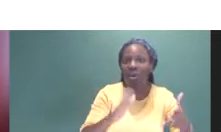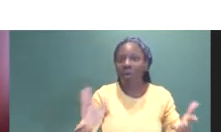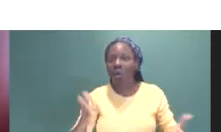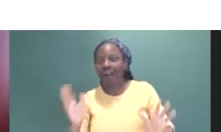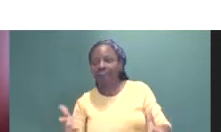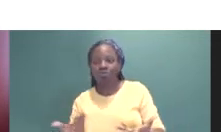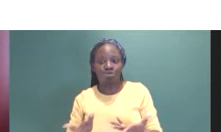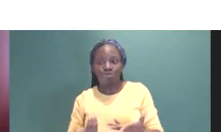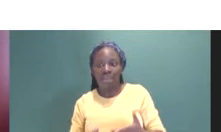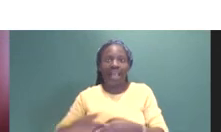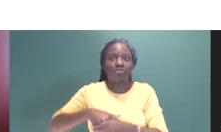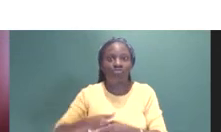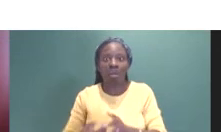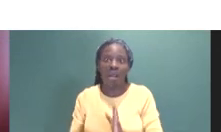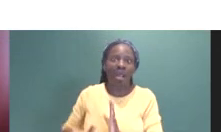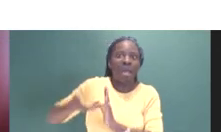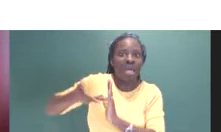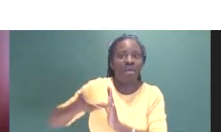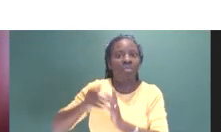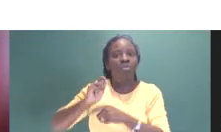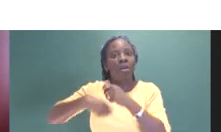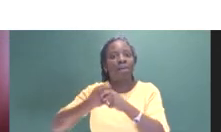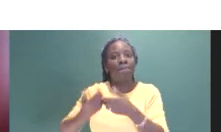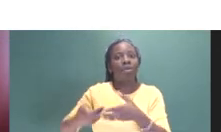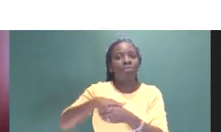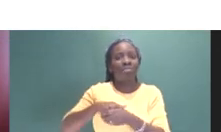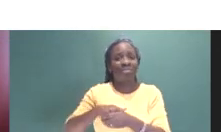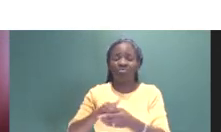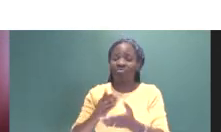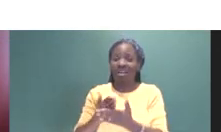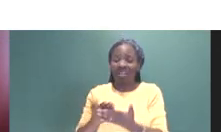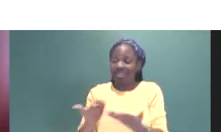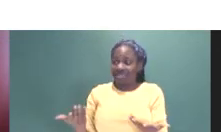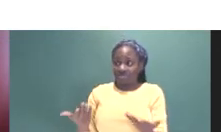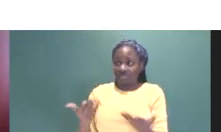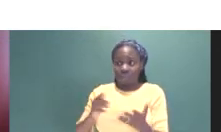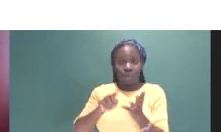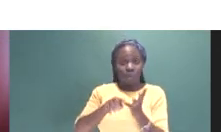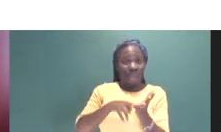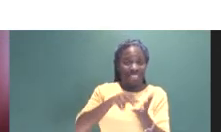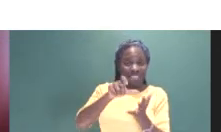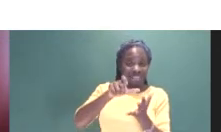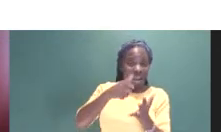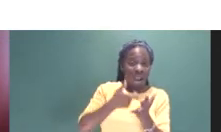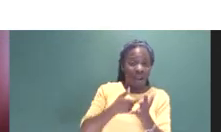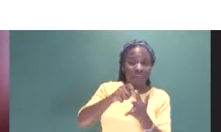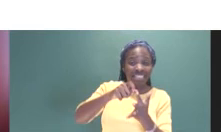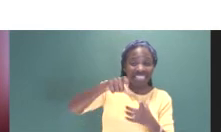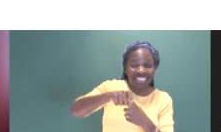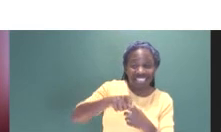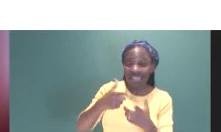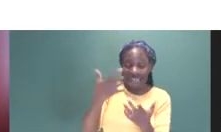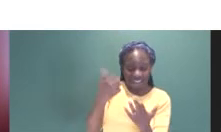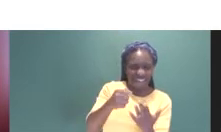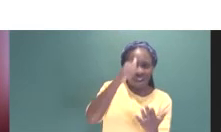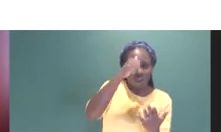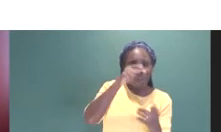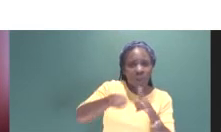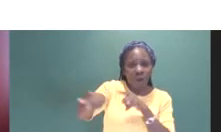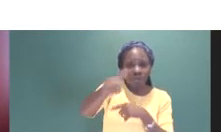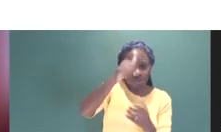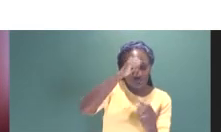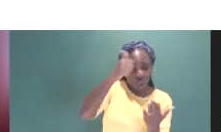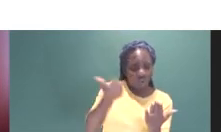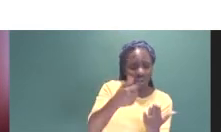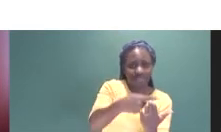to be included. And this is despite global treaties like the UNCRPD, which I'm sure a lot of you are familiar with,